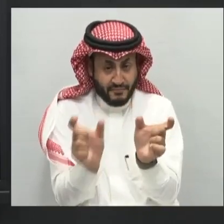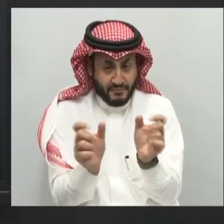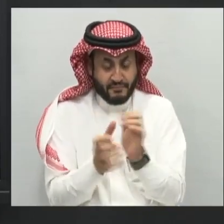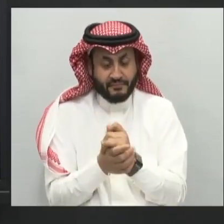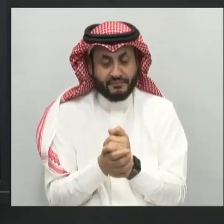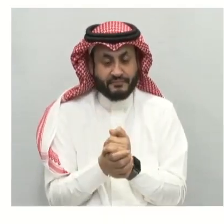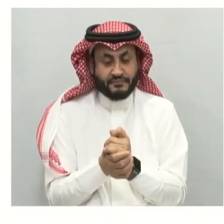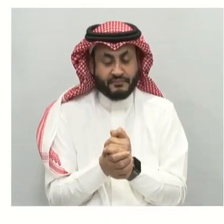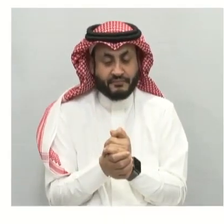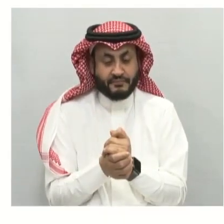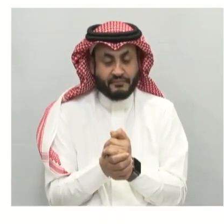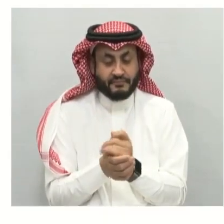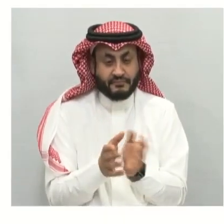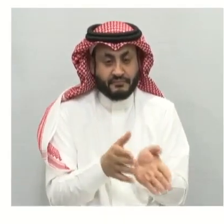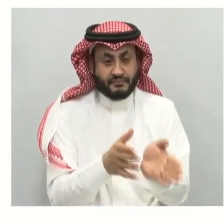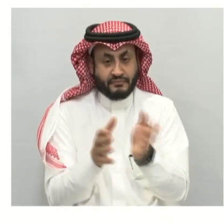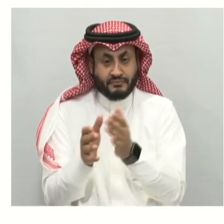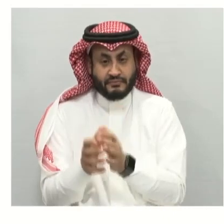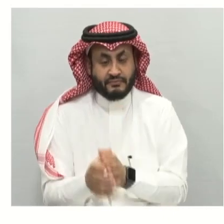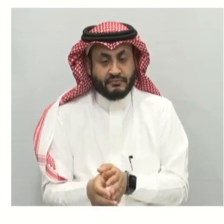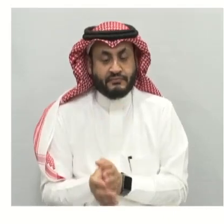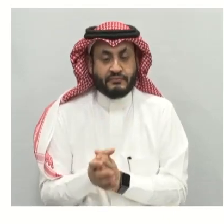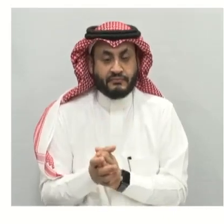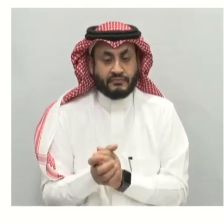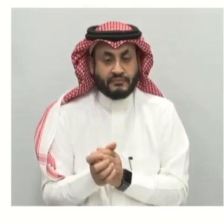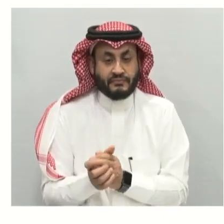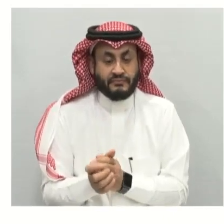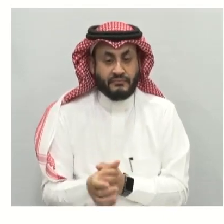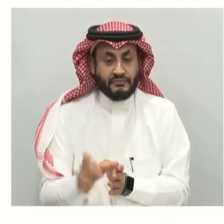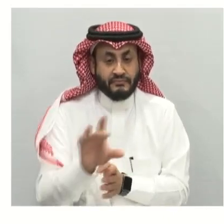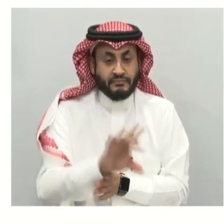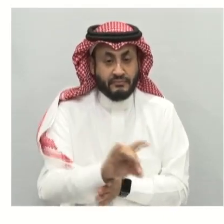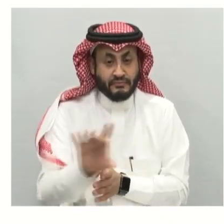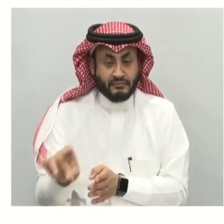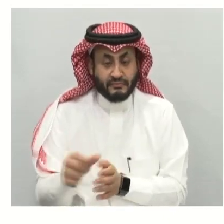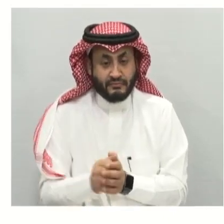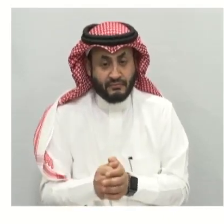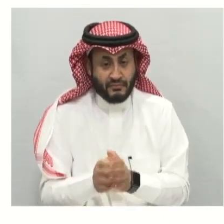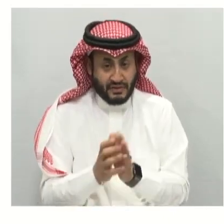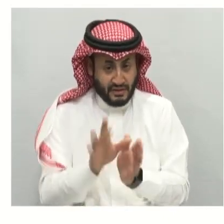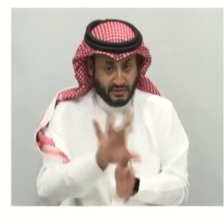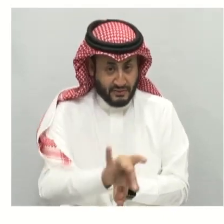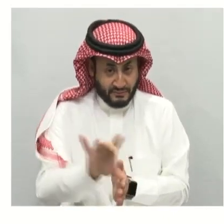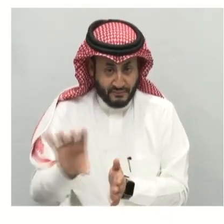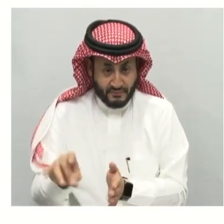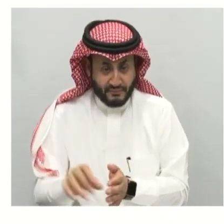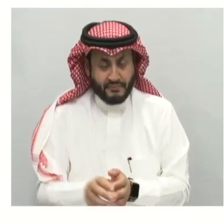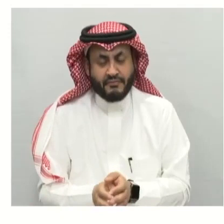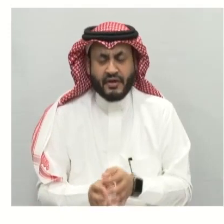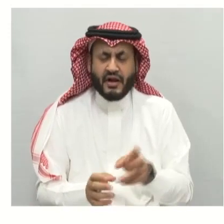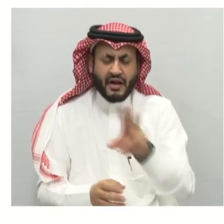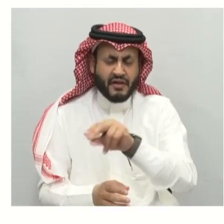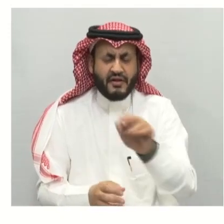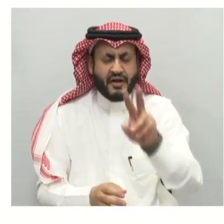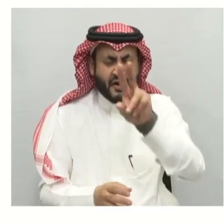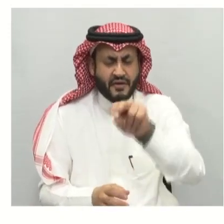okay? Now, on page 88, let's listen, point, and practice. This time, we're going to trace something